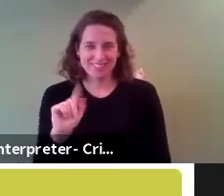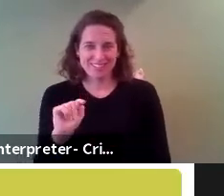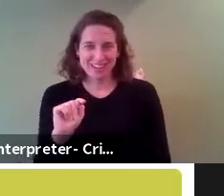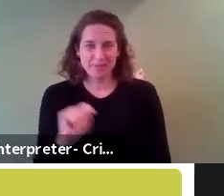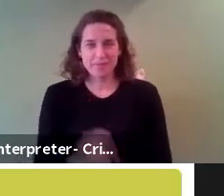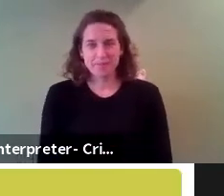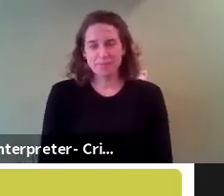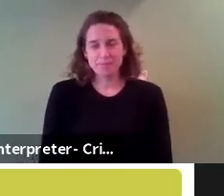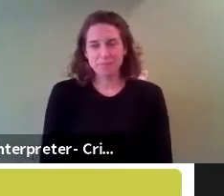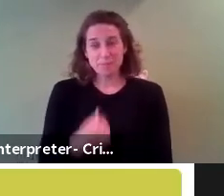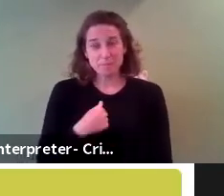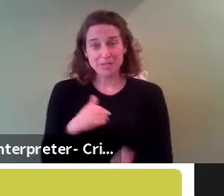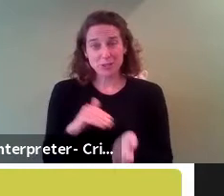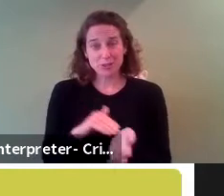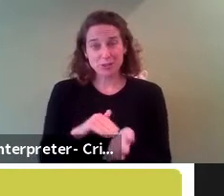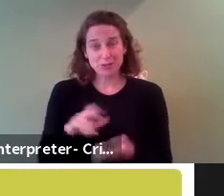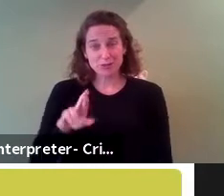This is Dr. Rich. I